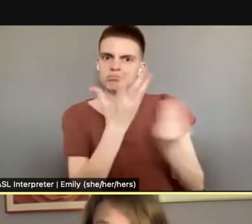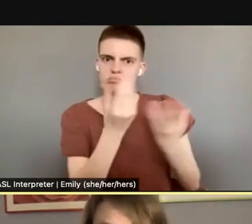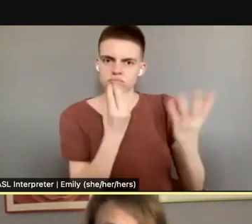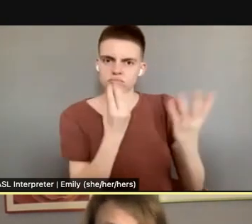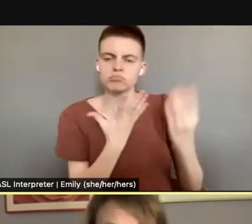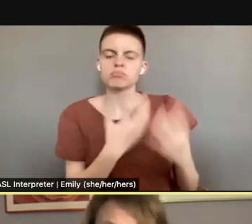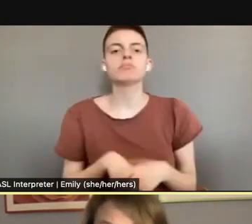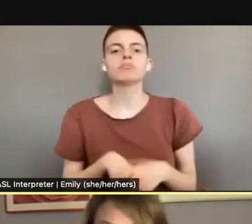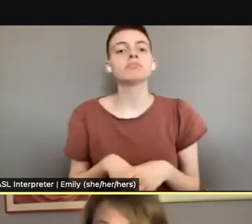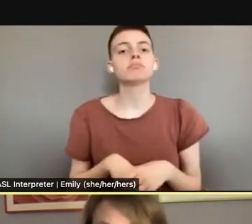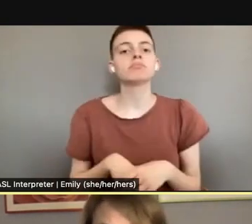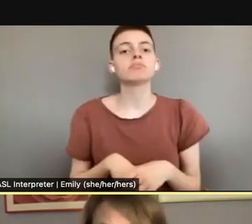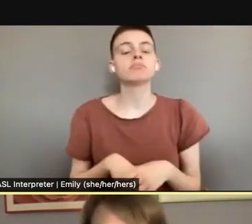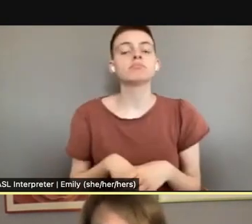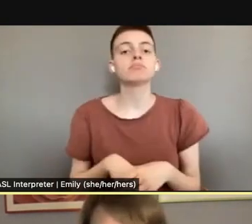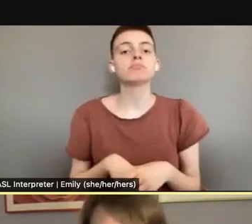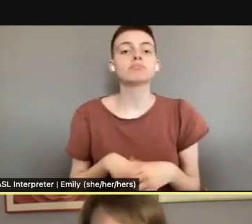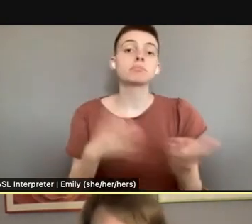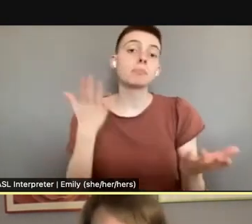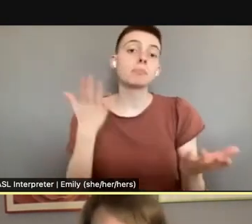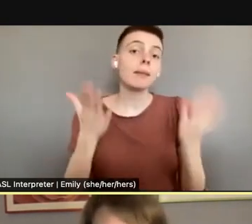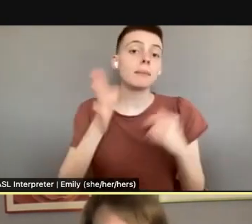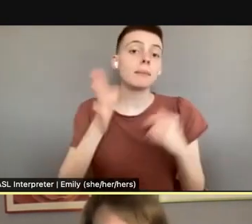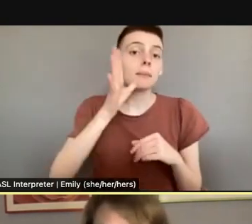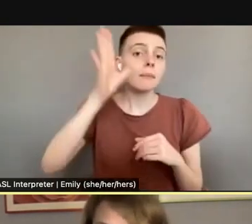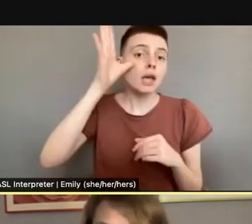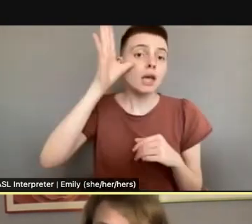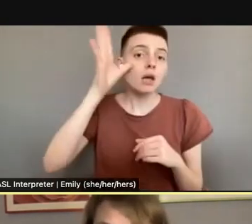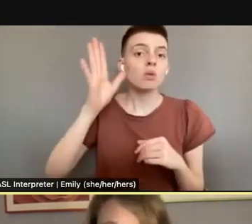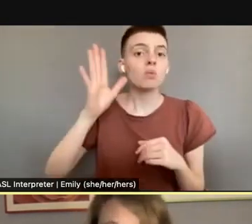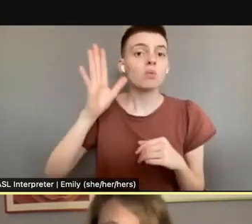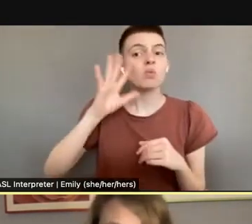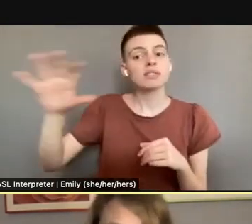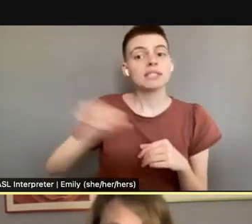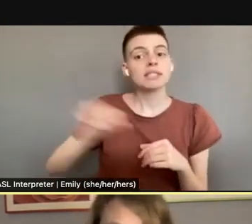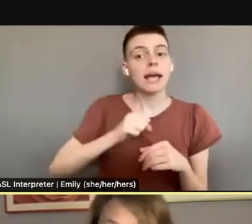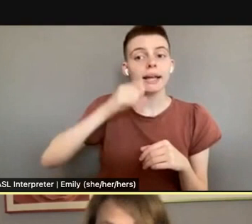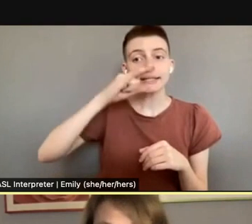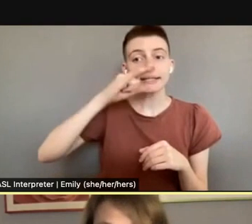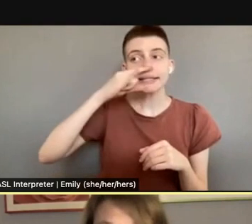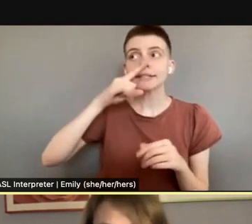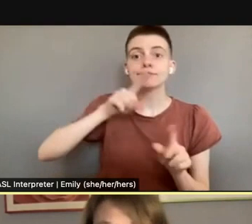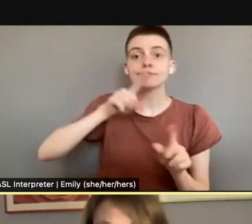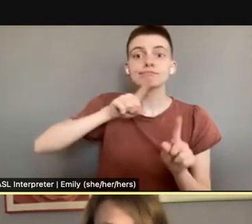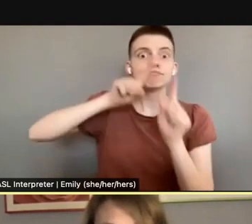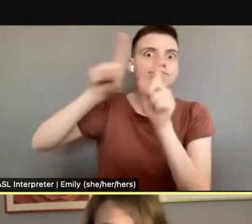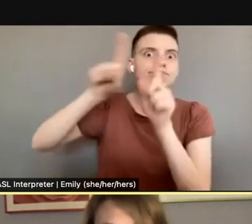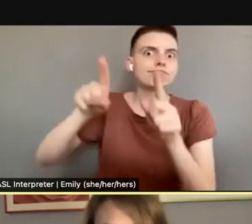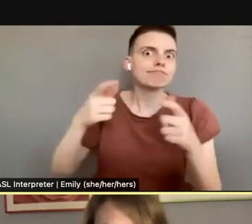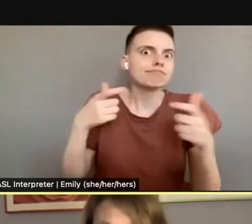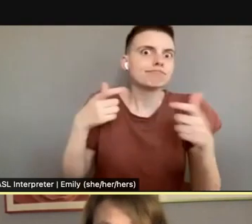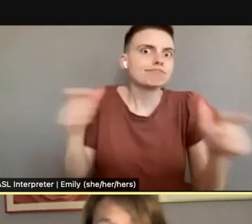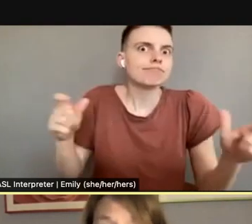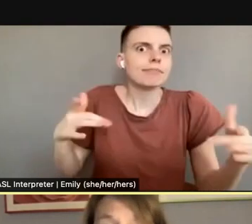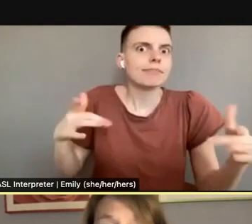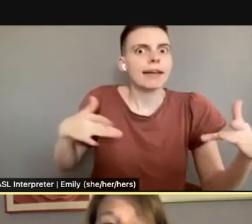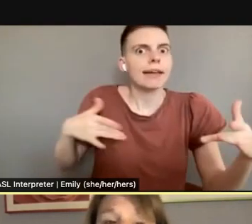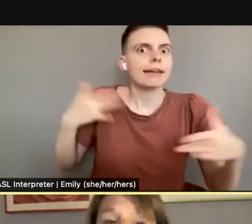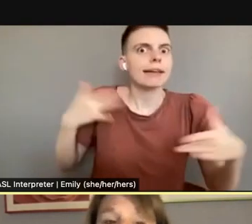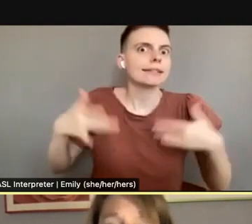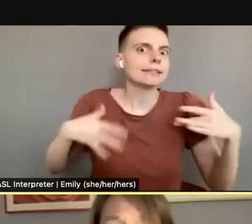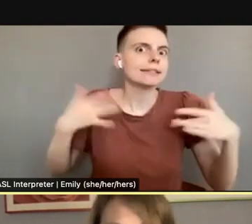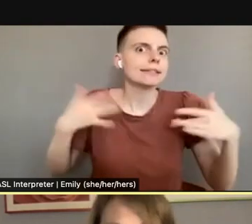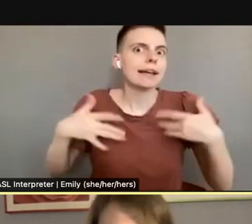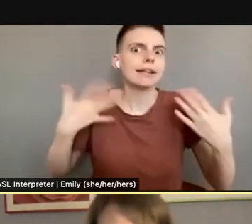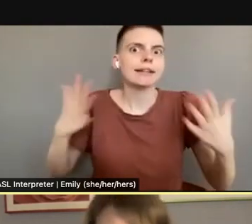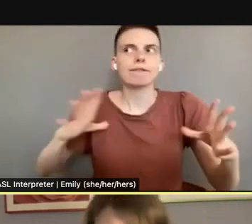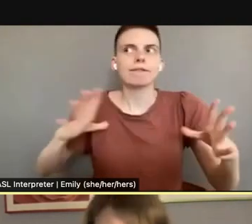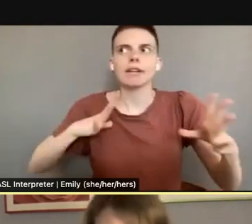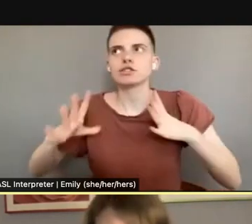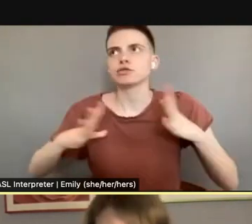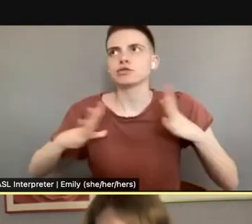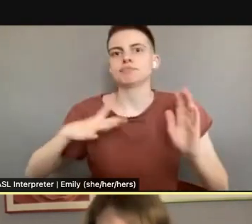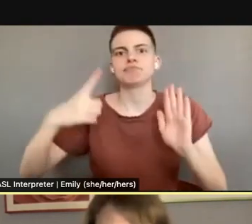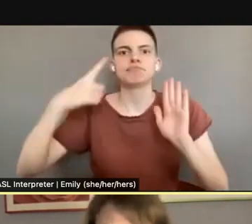an outing or a big vacation to someplace really exciting to their other children, like Disney